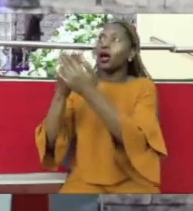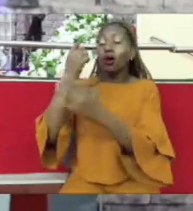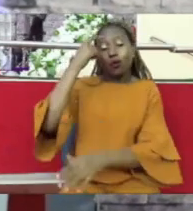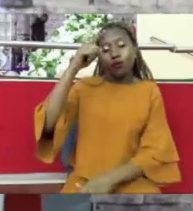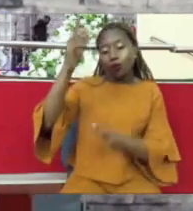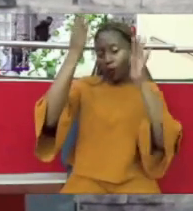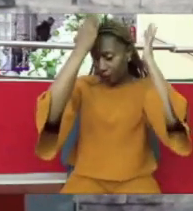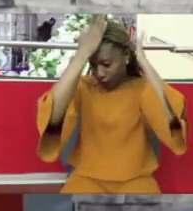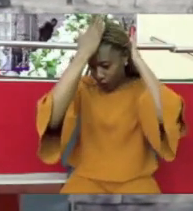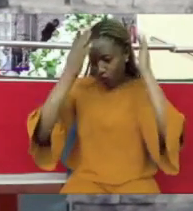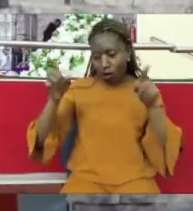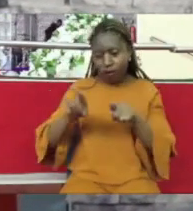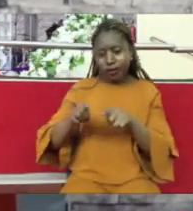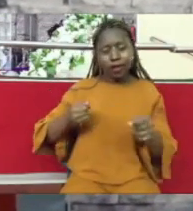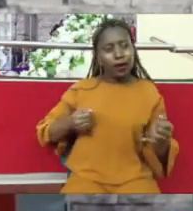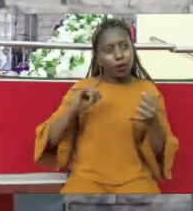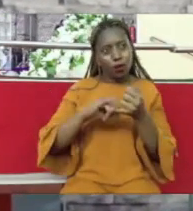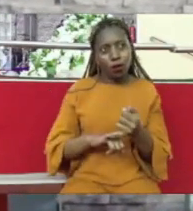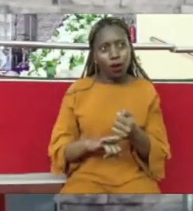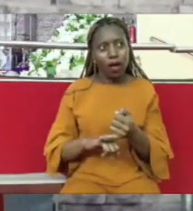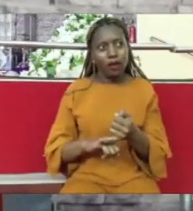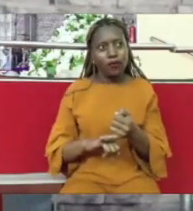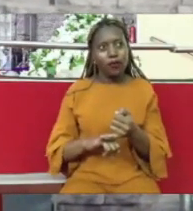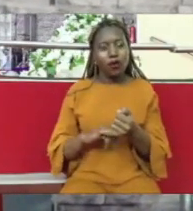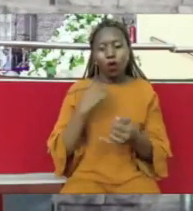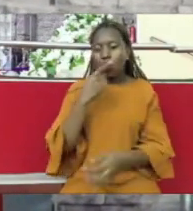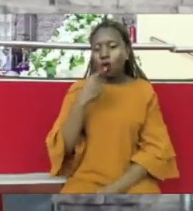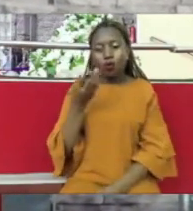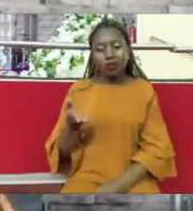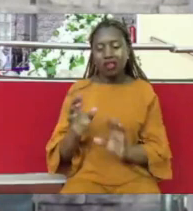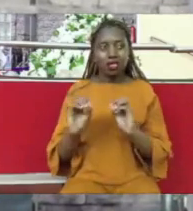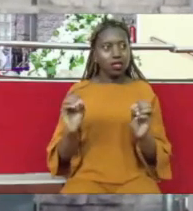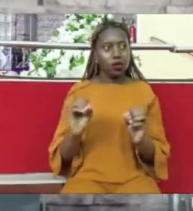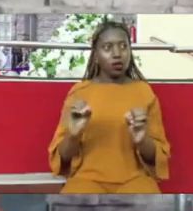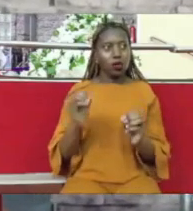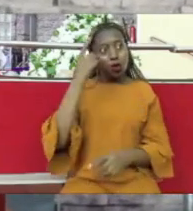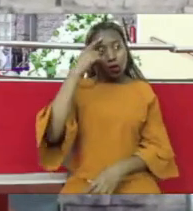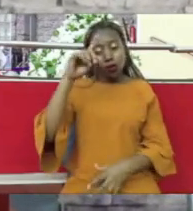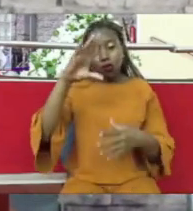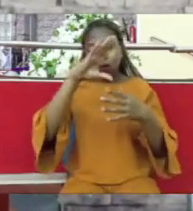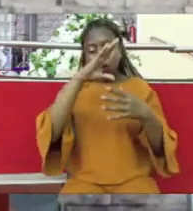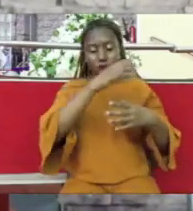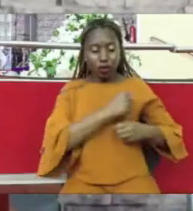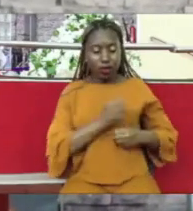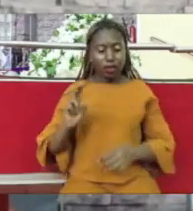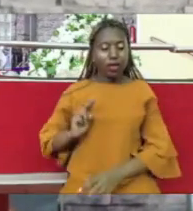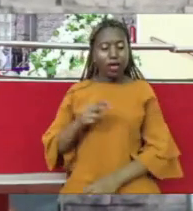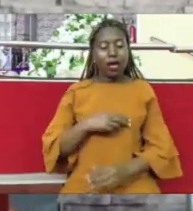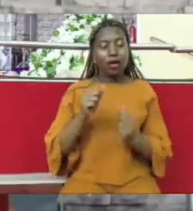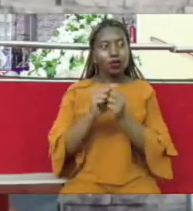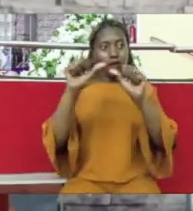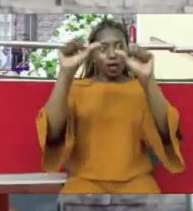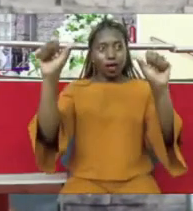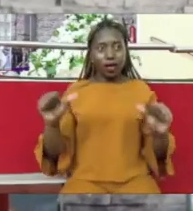in absentia. Vile vile namshukuru Mungu kwa sababu ya askofu na mom. For trusting us with the pulpit. Kwa kutuaminia haya madhabahu. That we can bring